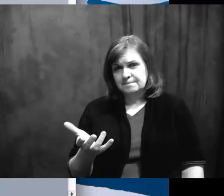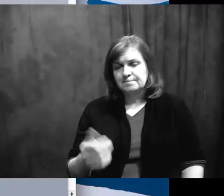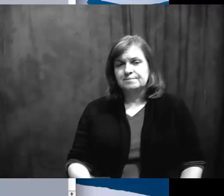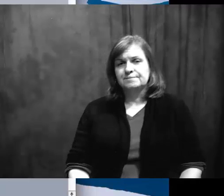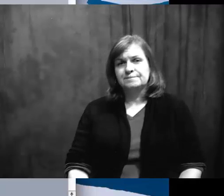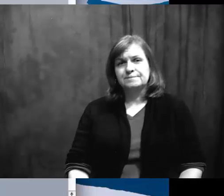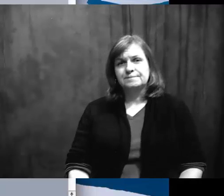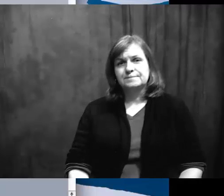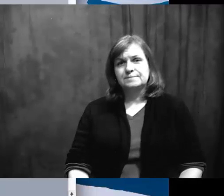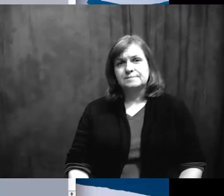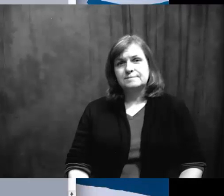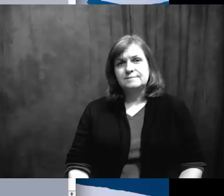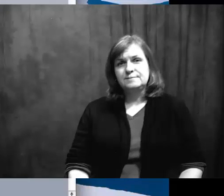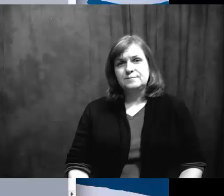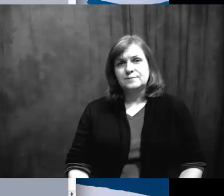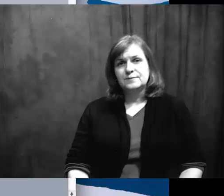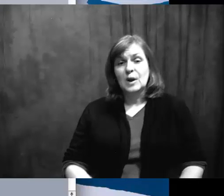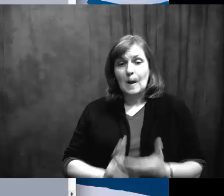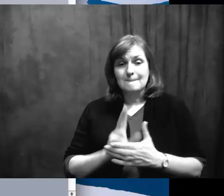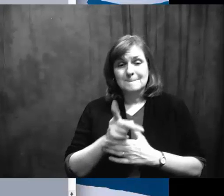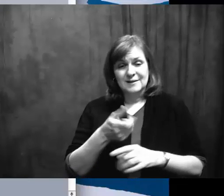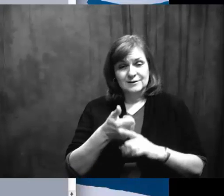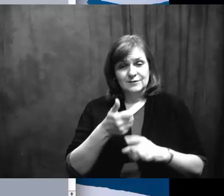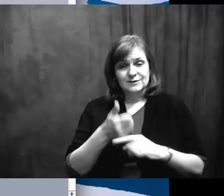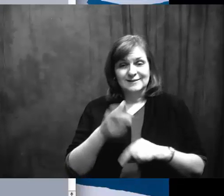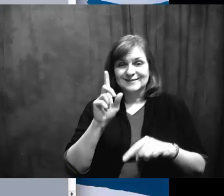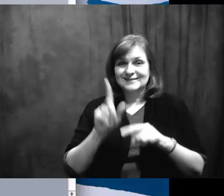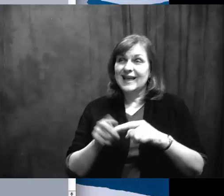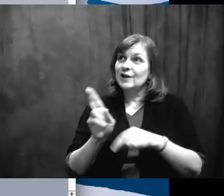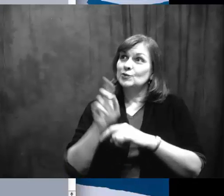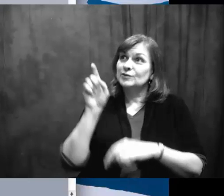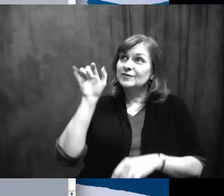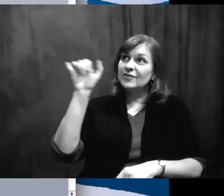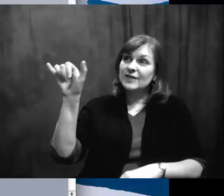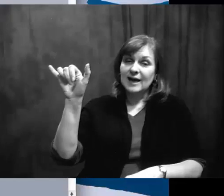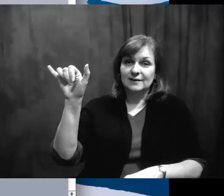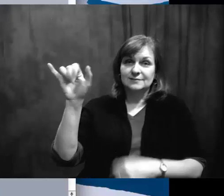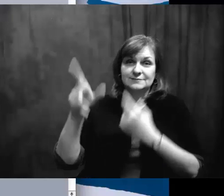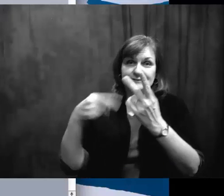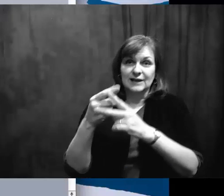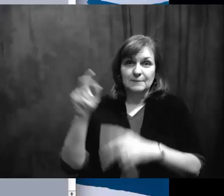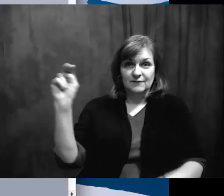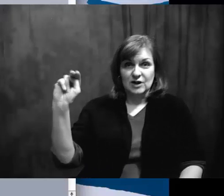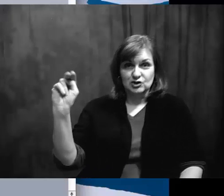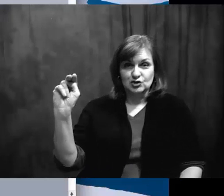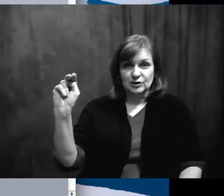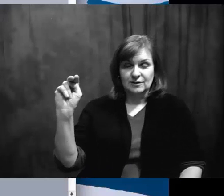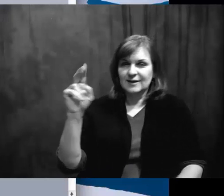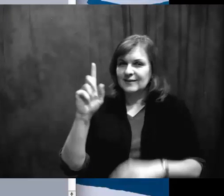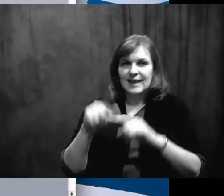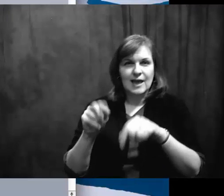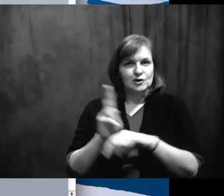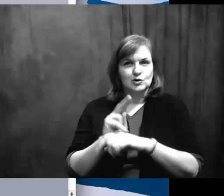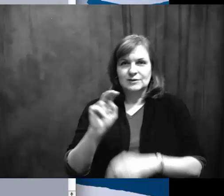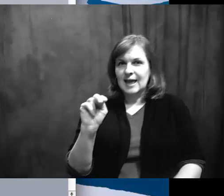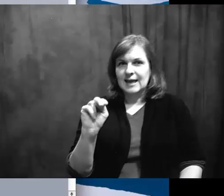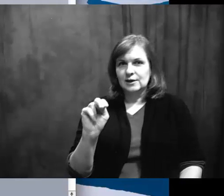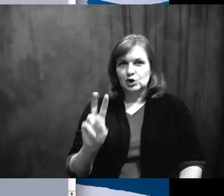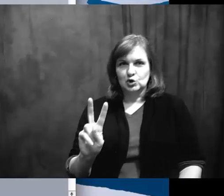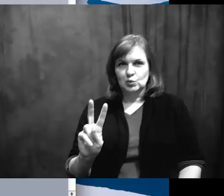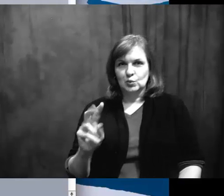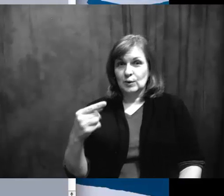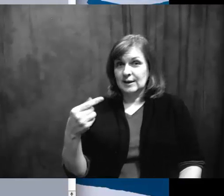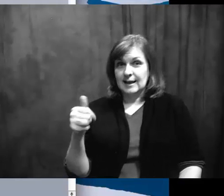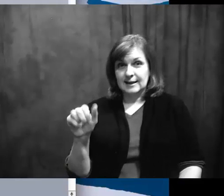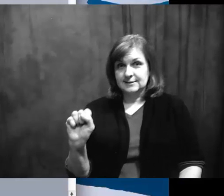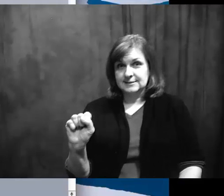given this? Well, it turns out that plants cannot directly take nitrogen from the atmosphere. They cannot use